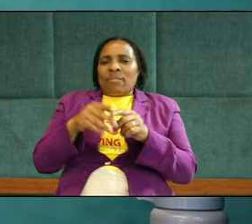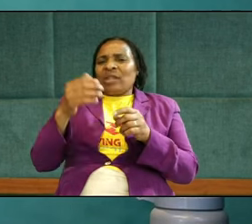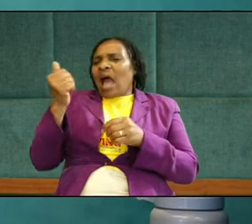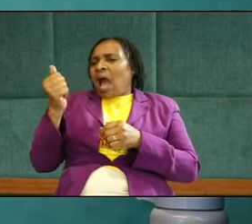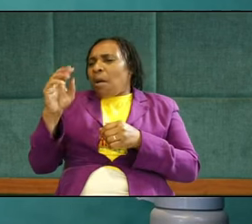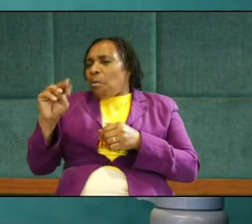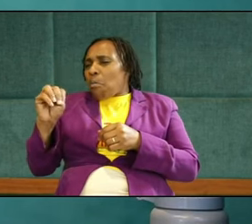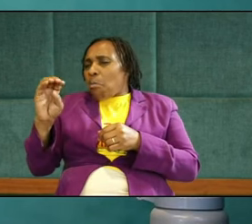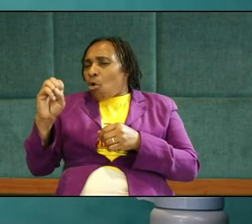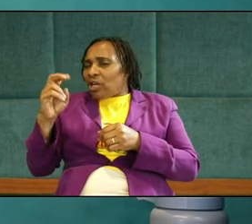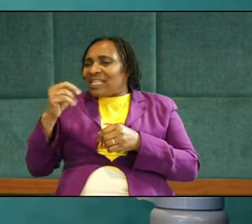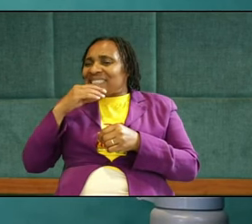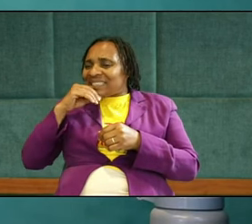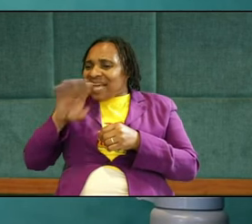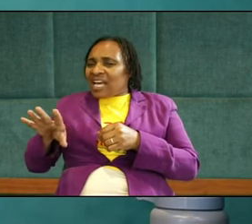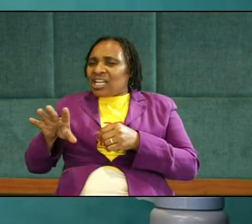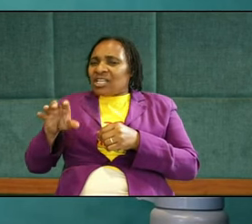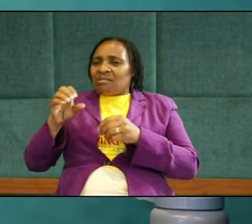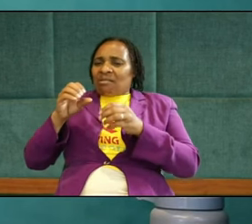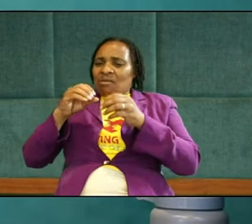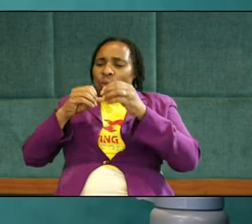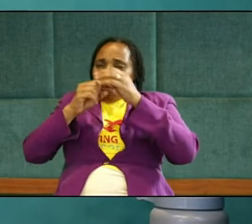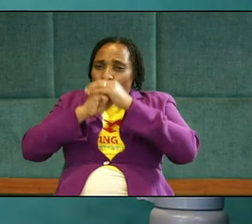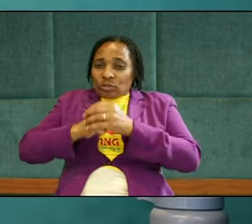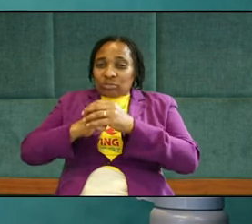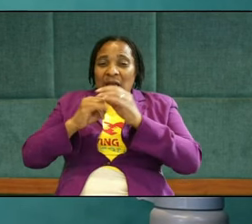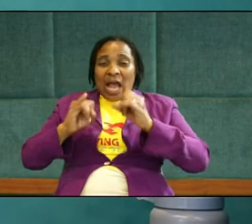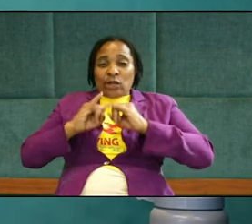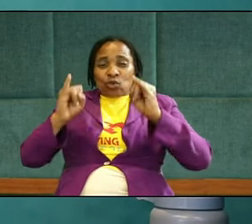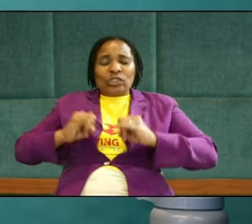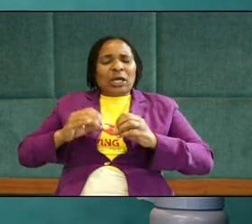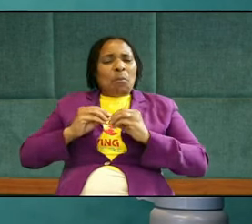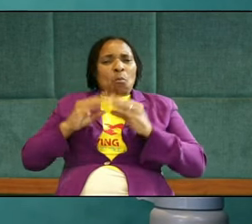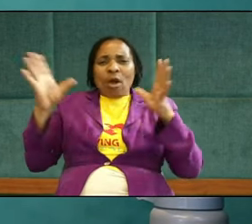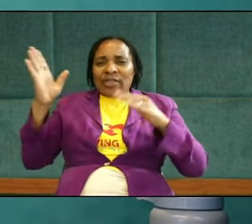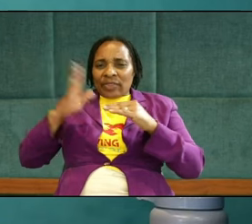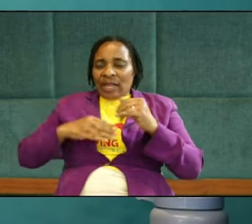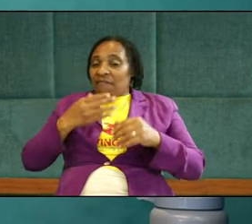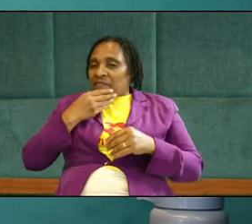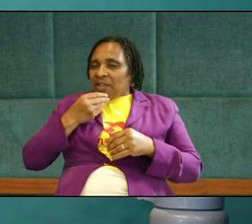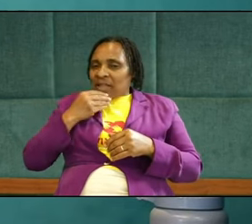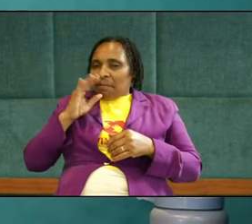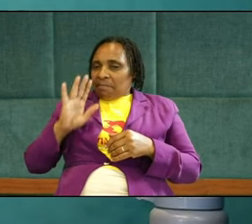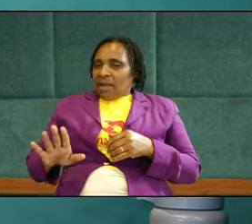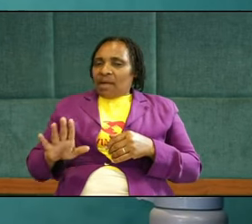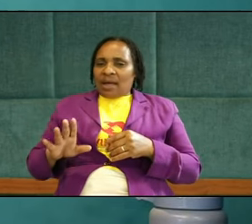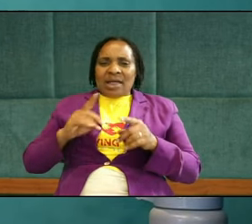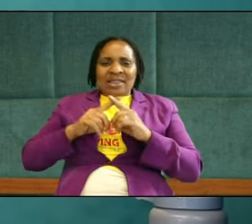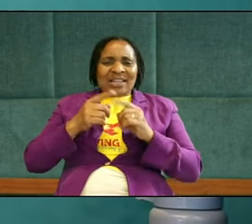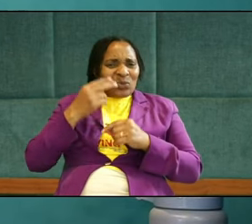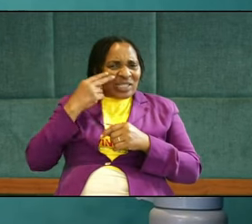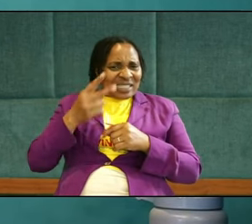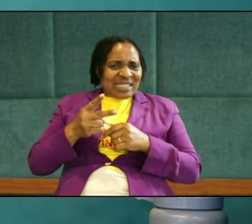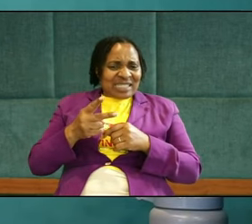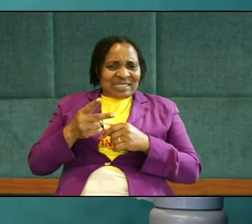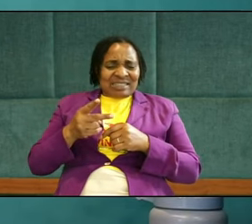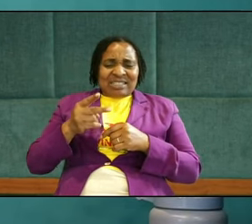Amon, his son, also worshipped idols more mm-hmm. than the father. But we see that Josiah